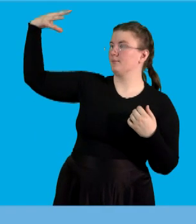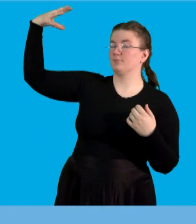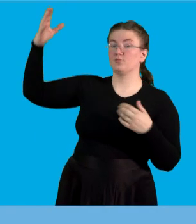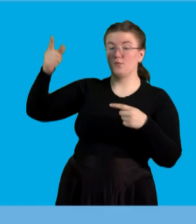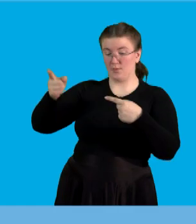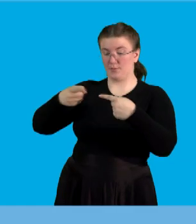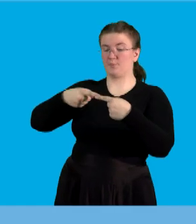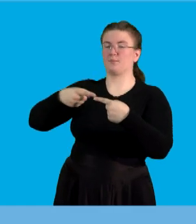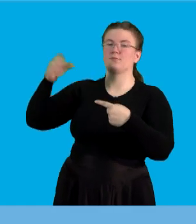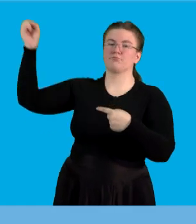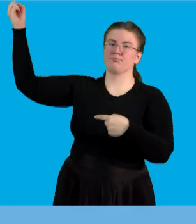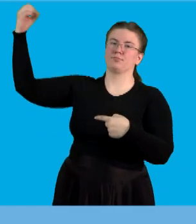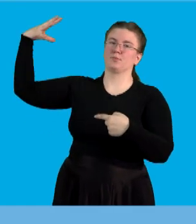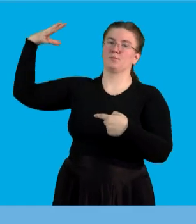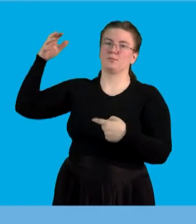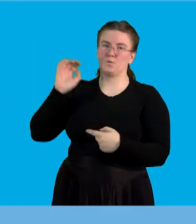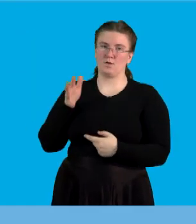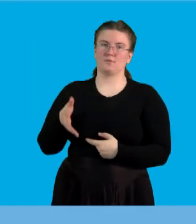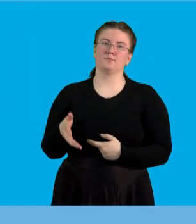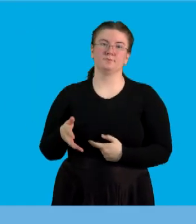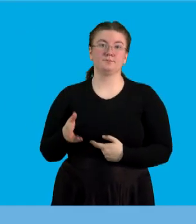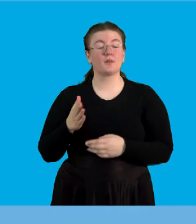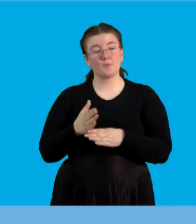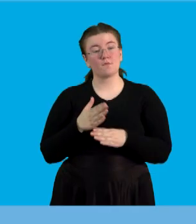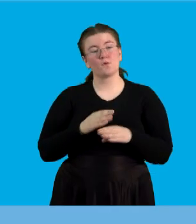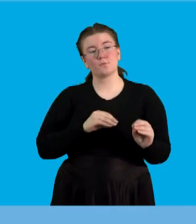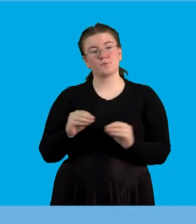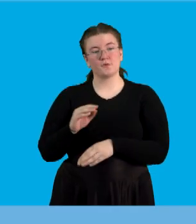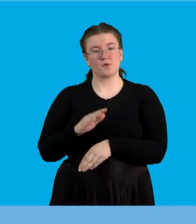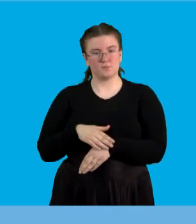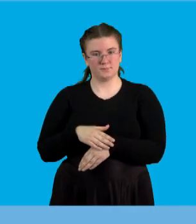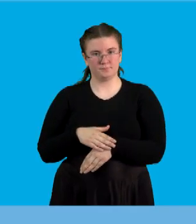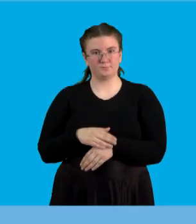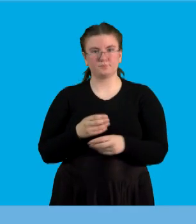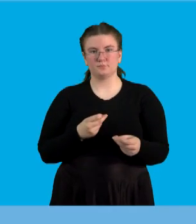when the switch is closed. So learners, before moving on